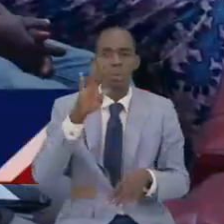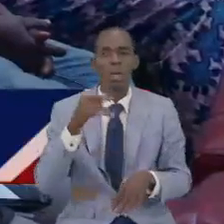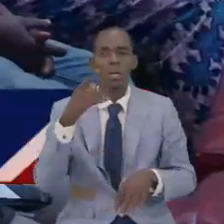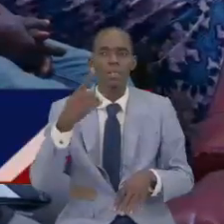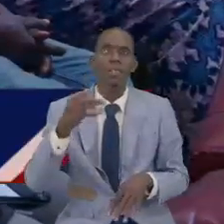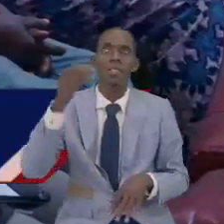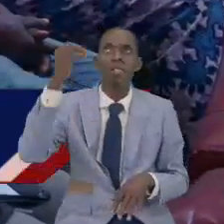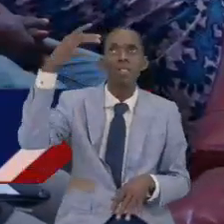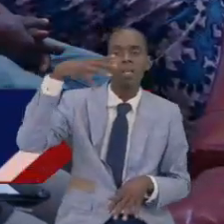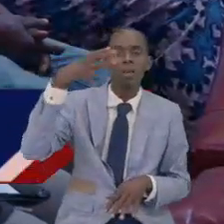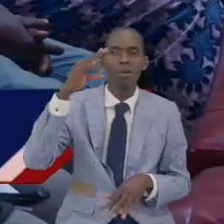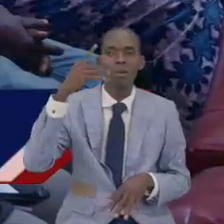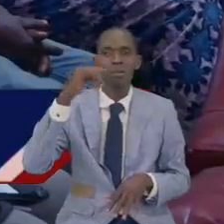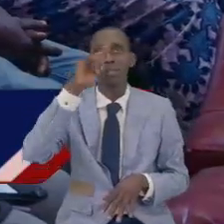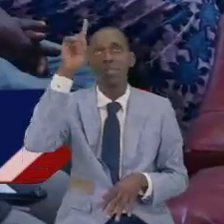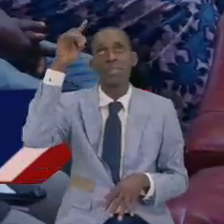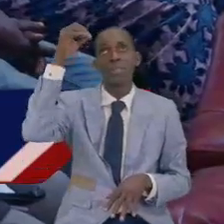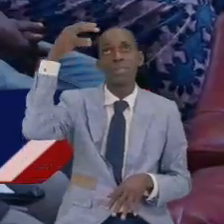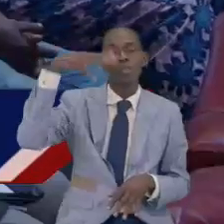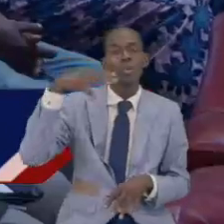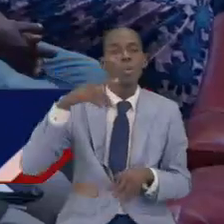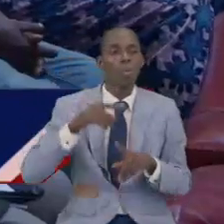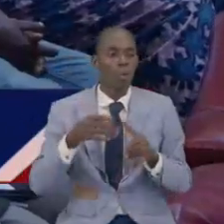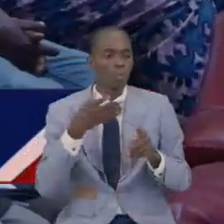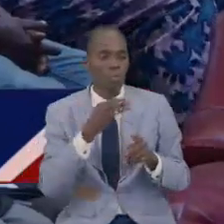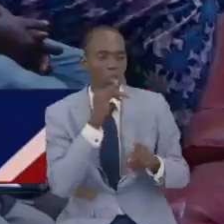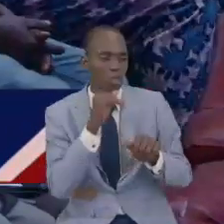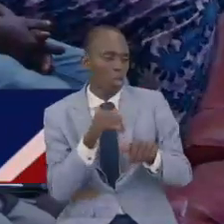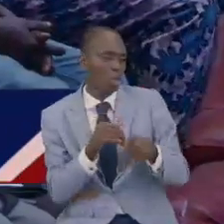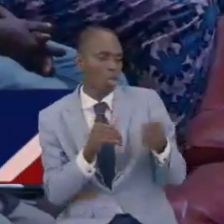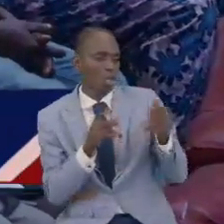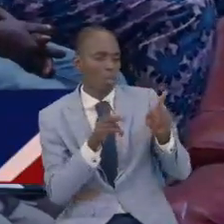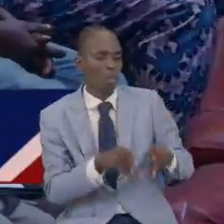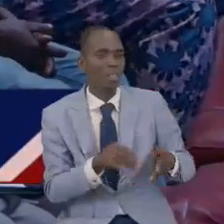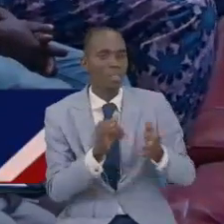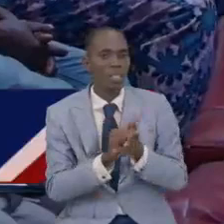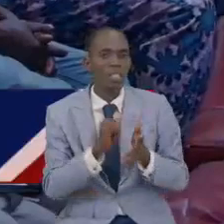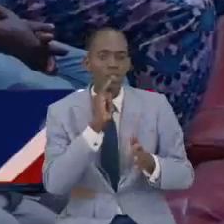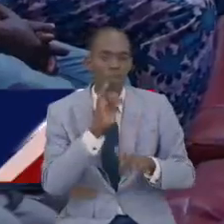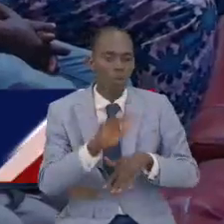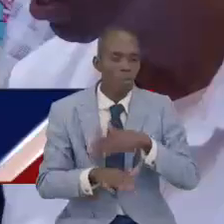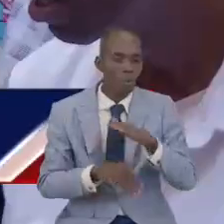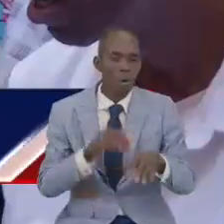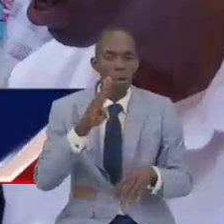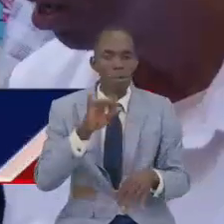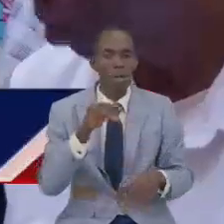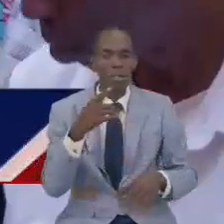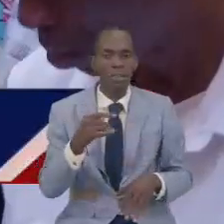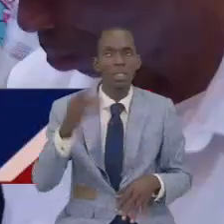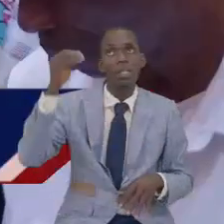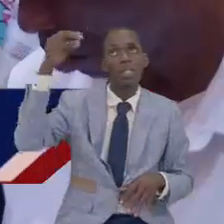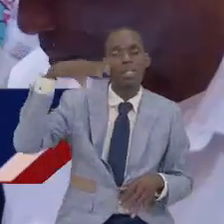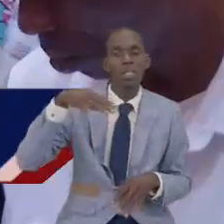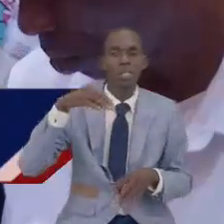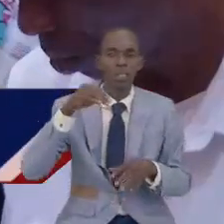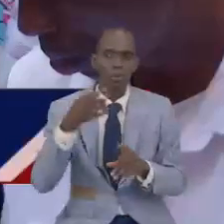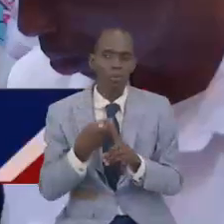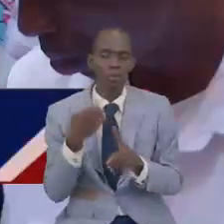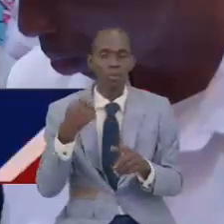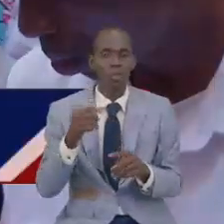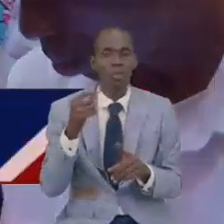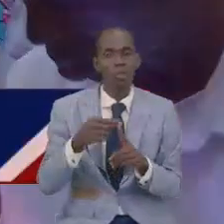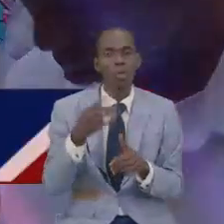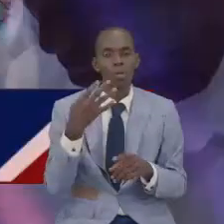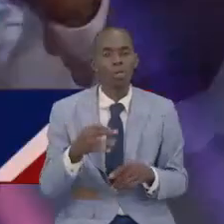of the sun. But there's somebody else who is walking by the light of the word of God, by the light